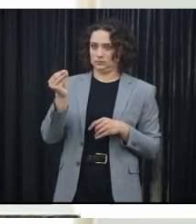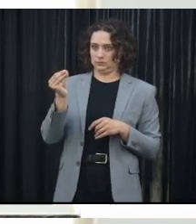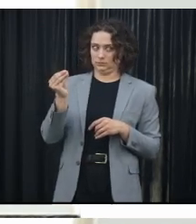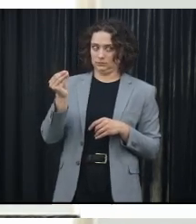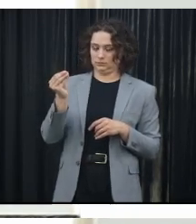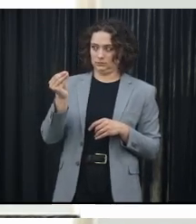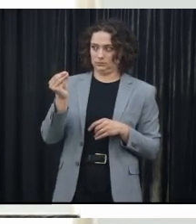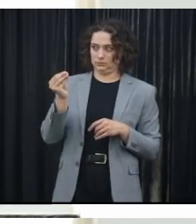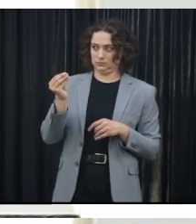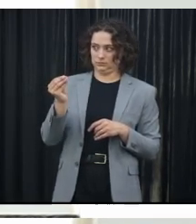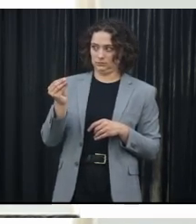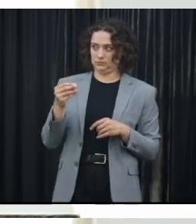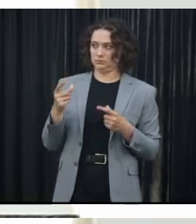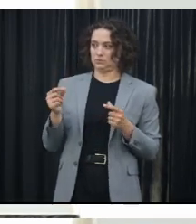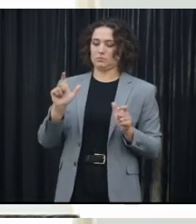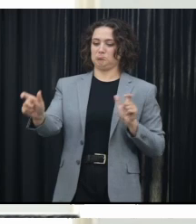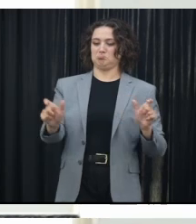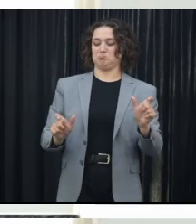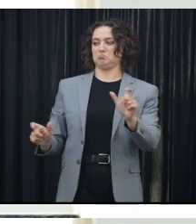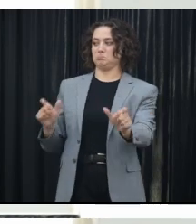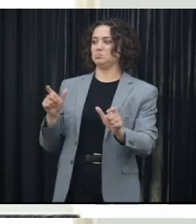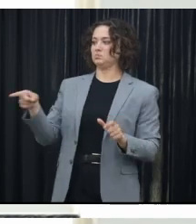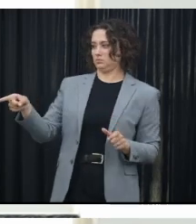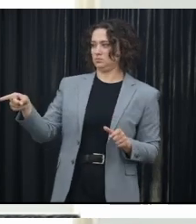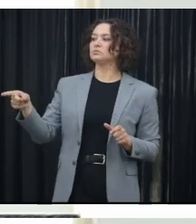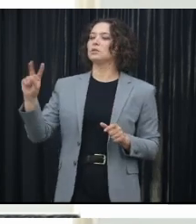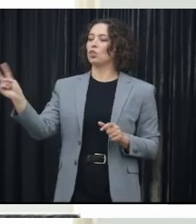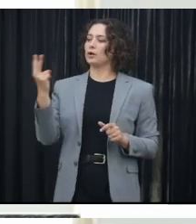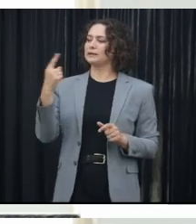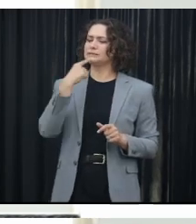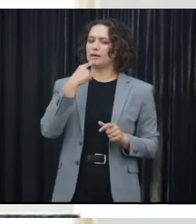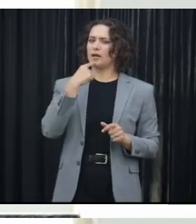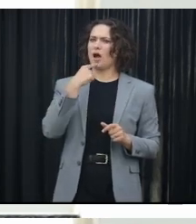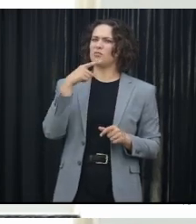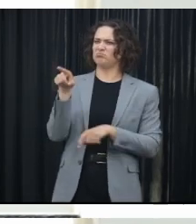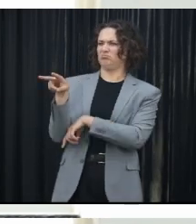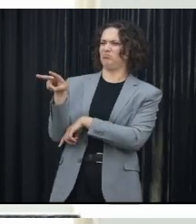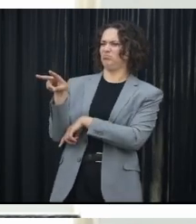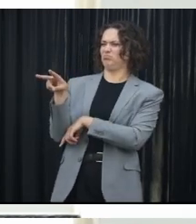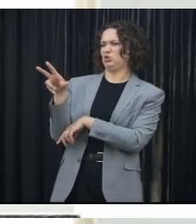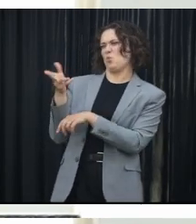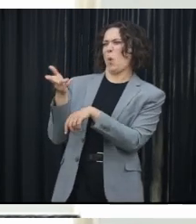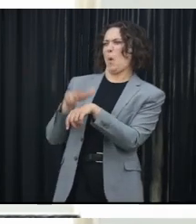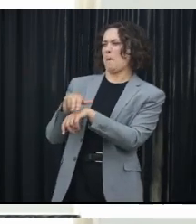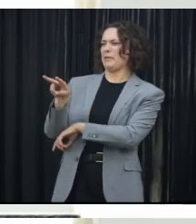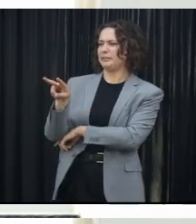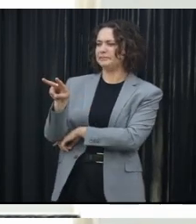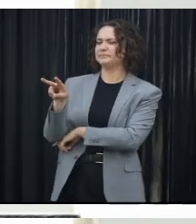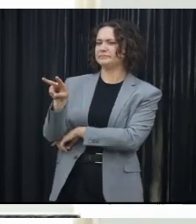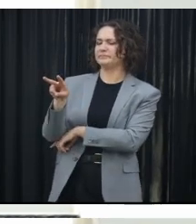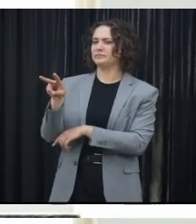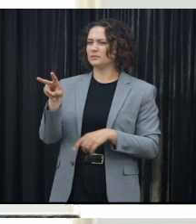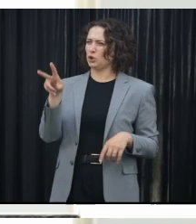These are the barriers that when somebody looks at me, they say, oh, she looks normal. And so when it's like, what do you